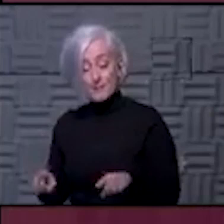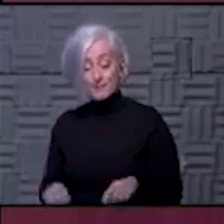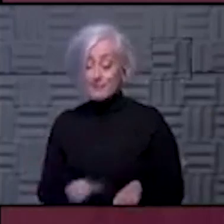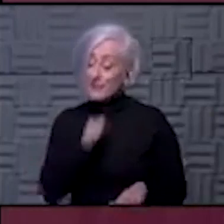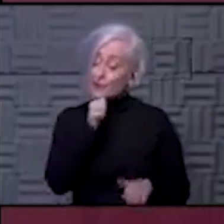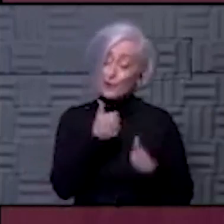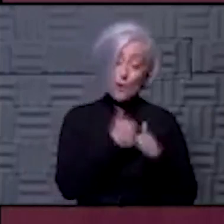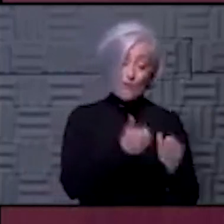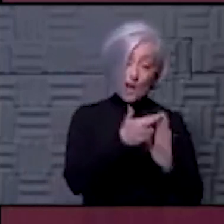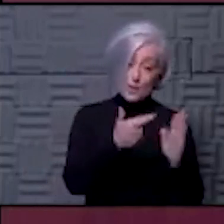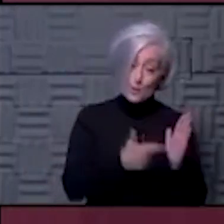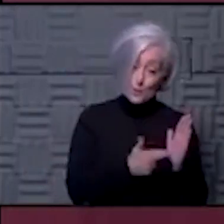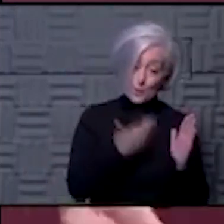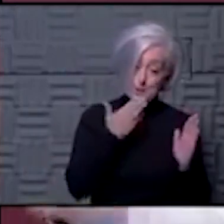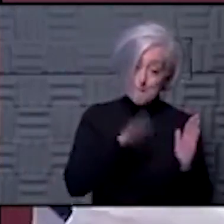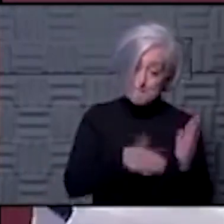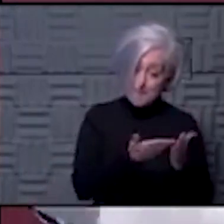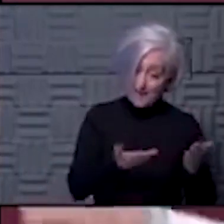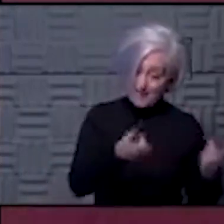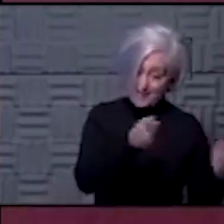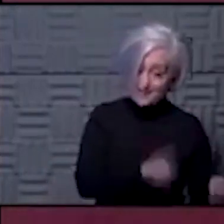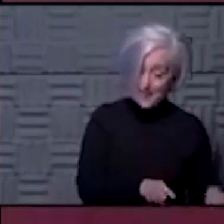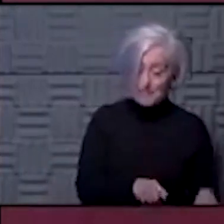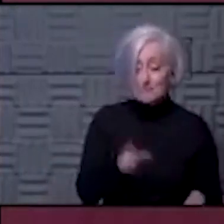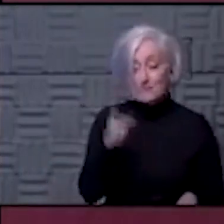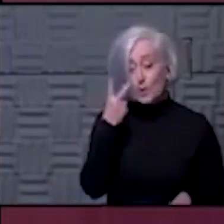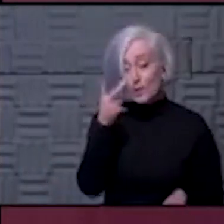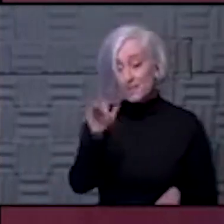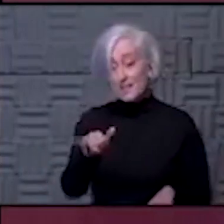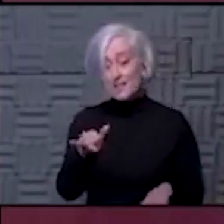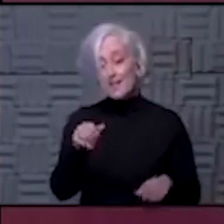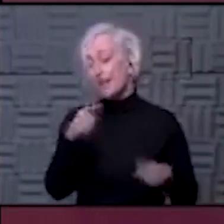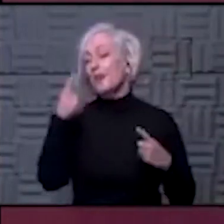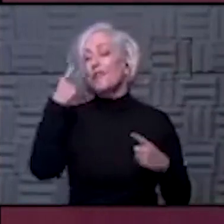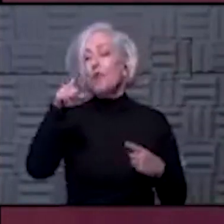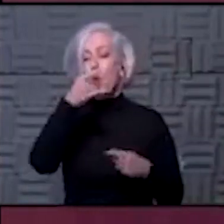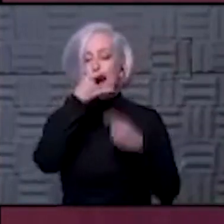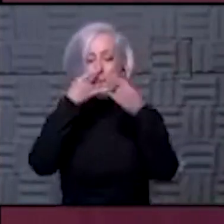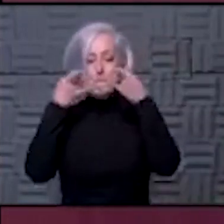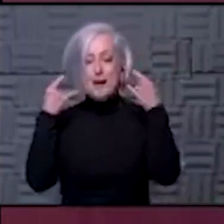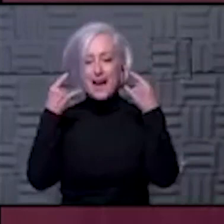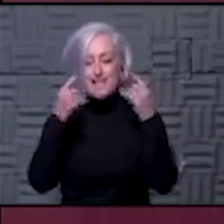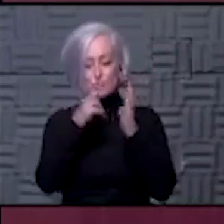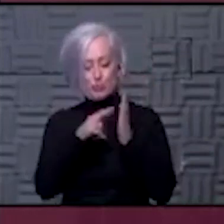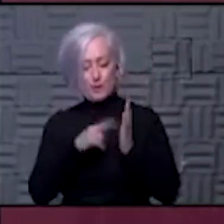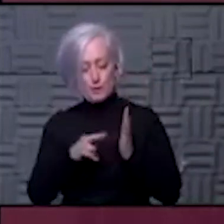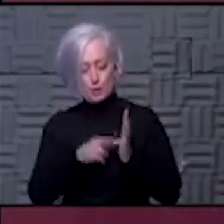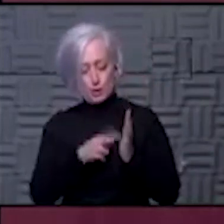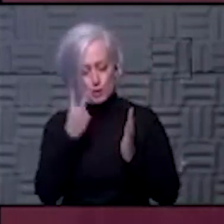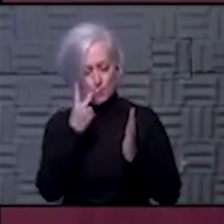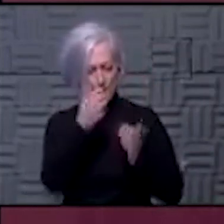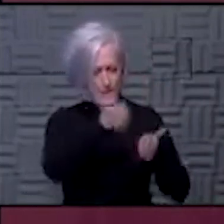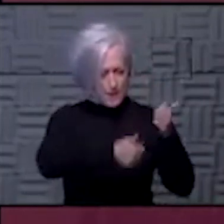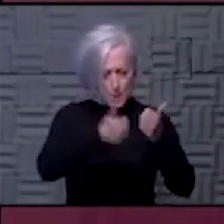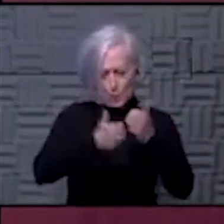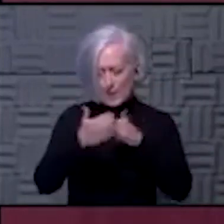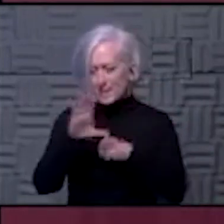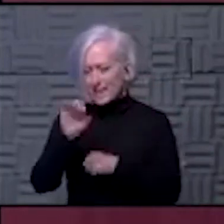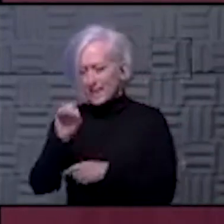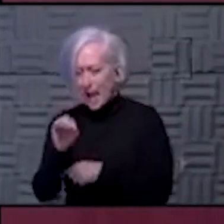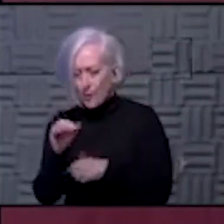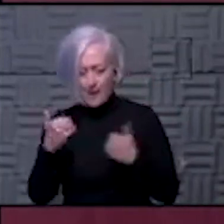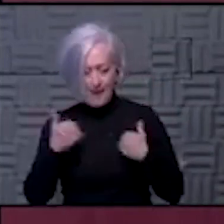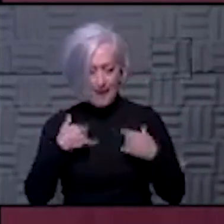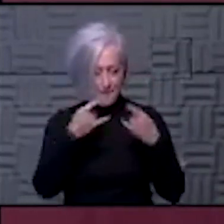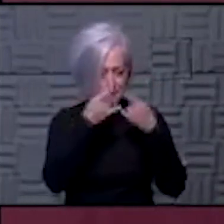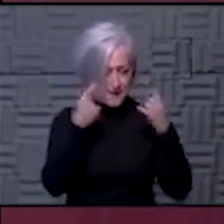rules, Hawk, bad things happen. We've seen that, as you mentioned, on the mask research in Kansas, looking at the counties that have mask mandates and those that